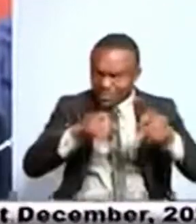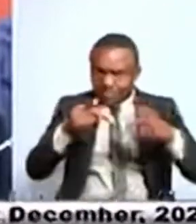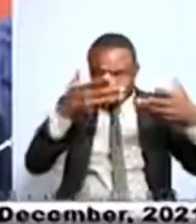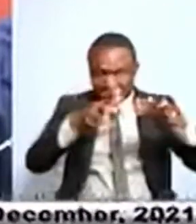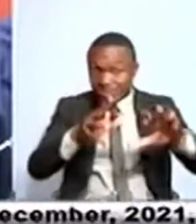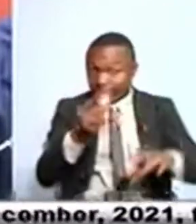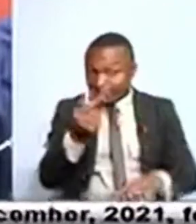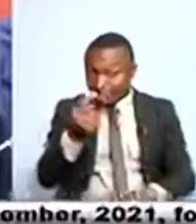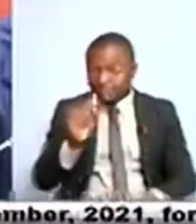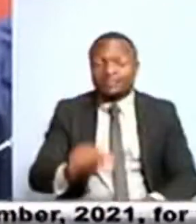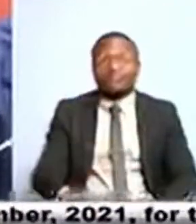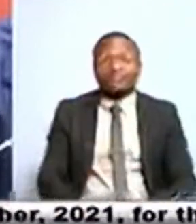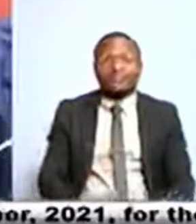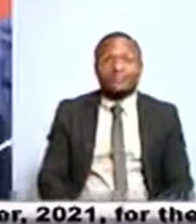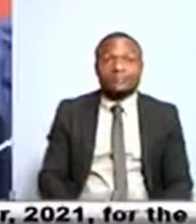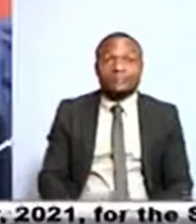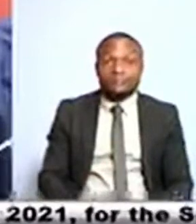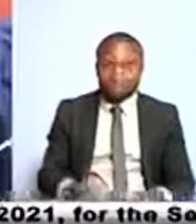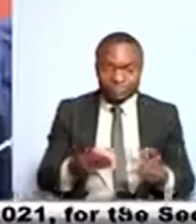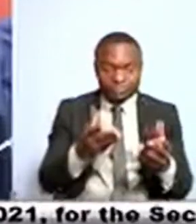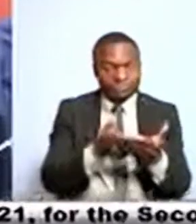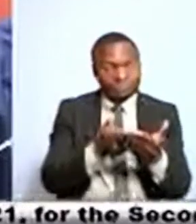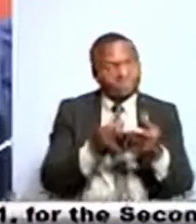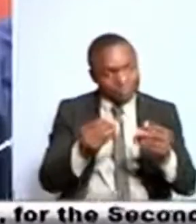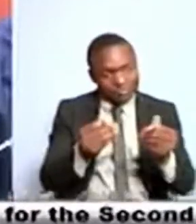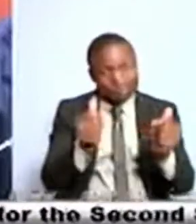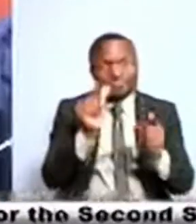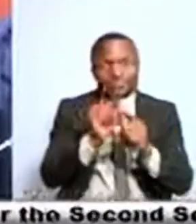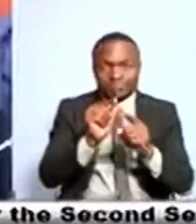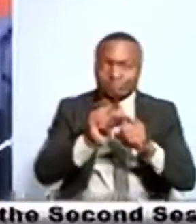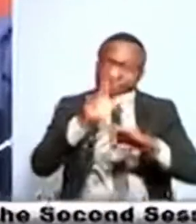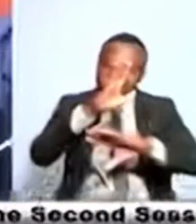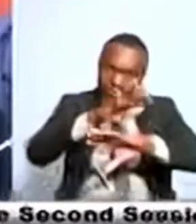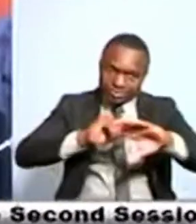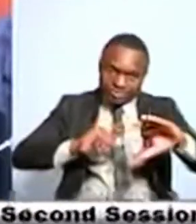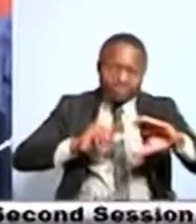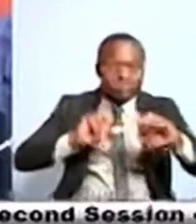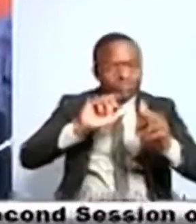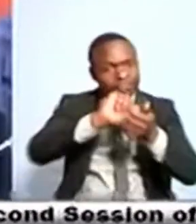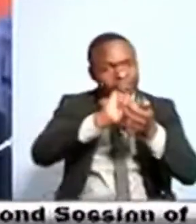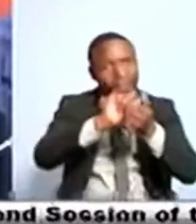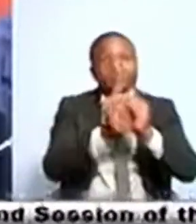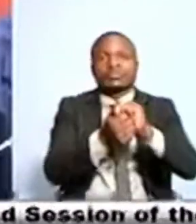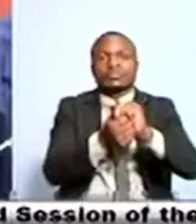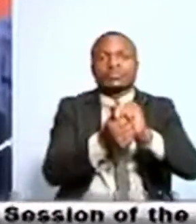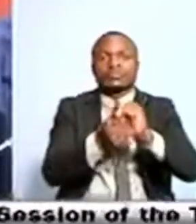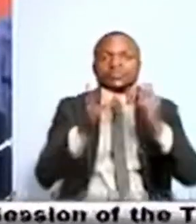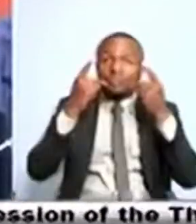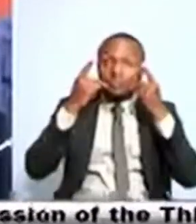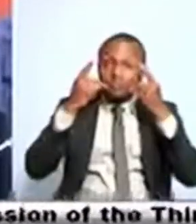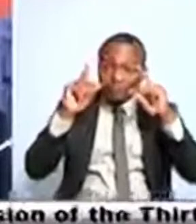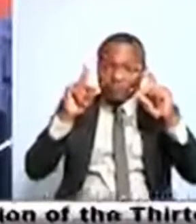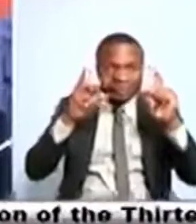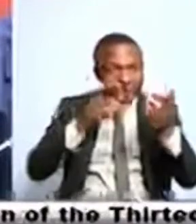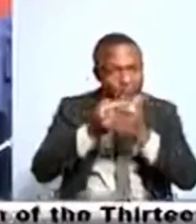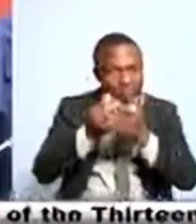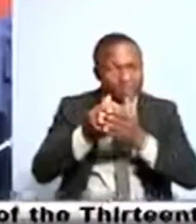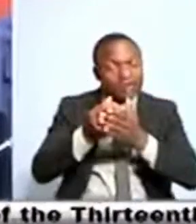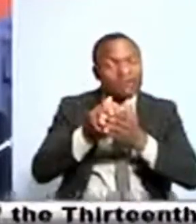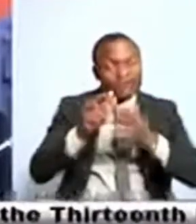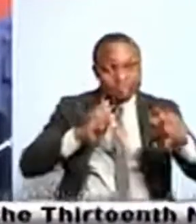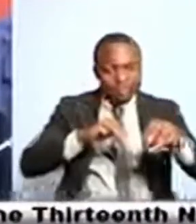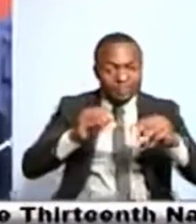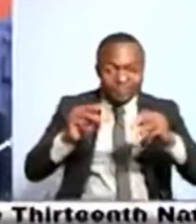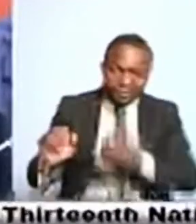Speaker, with these remarks, I'll call for the also amending of the public finance management system in order